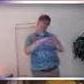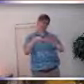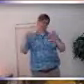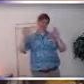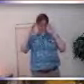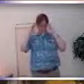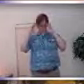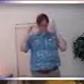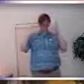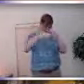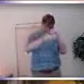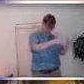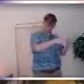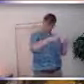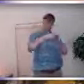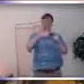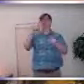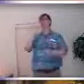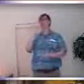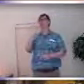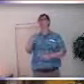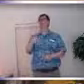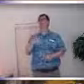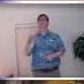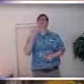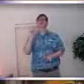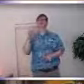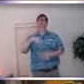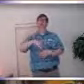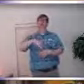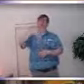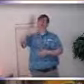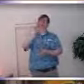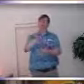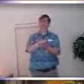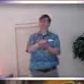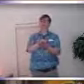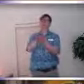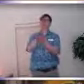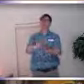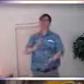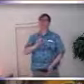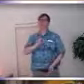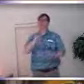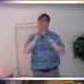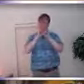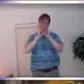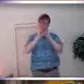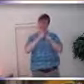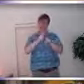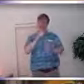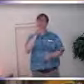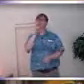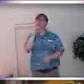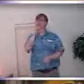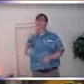you, one of the spiritual practices that I used to do was I would say, oh, that's good